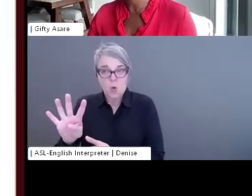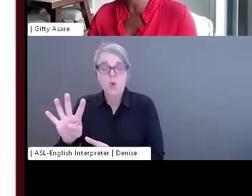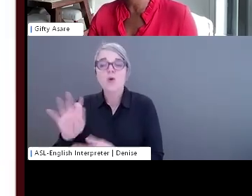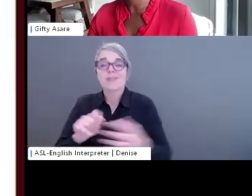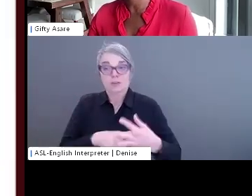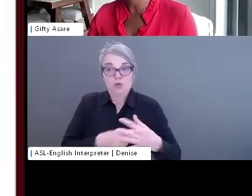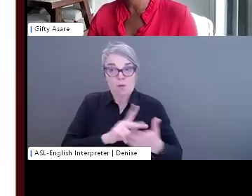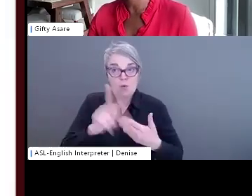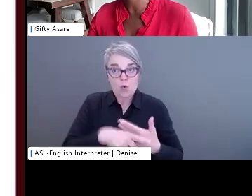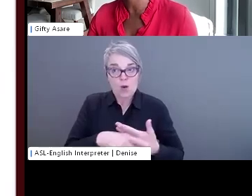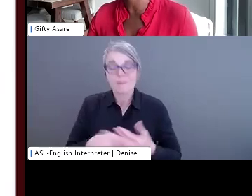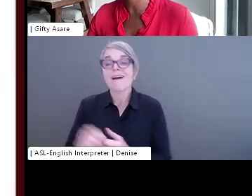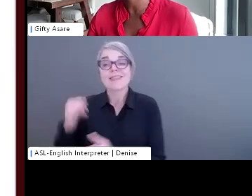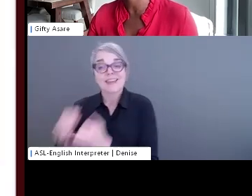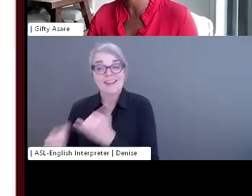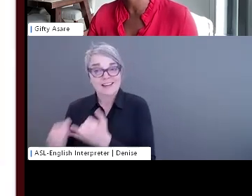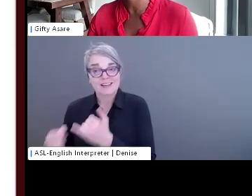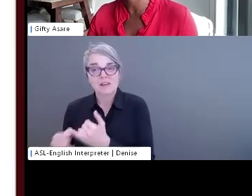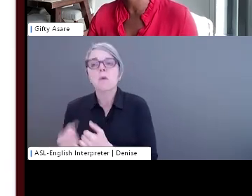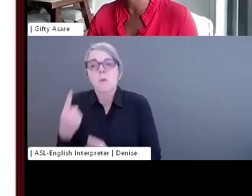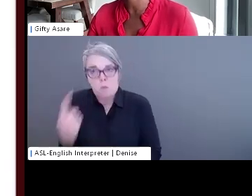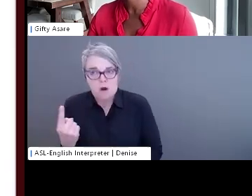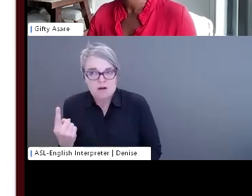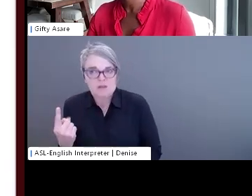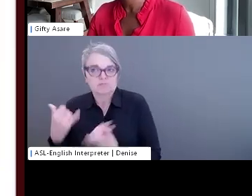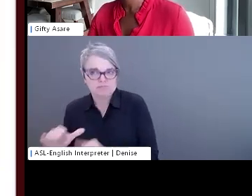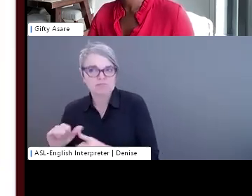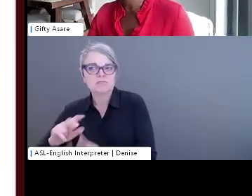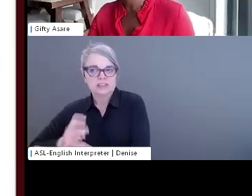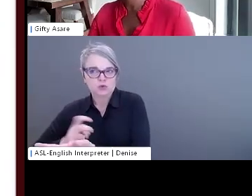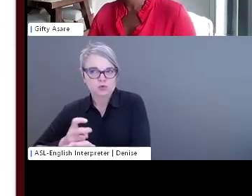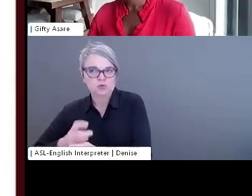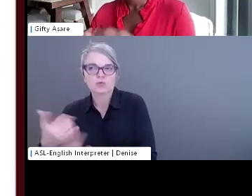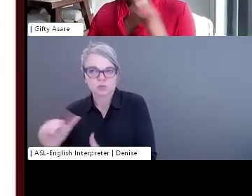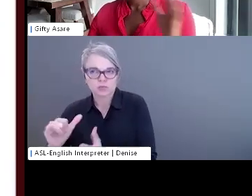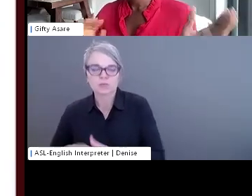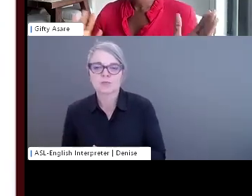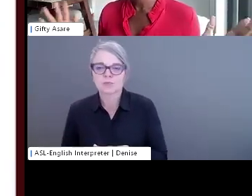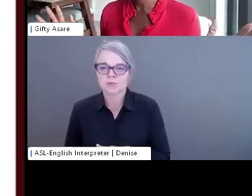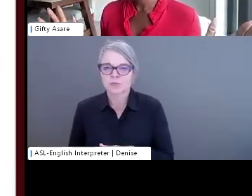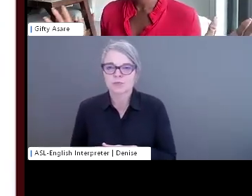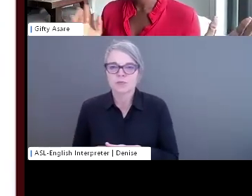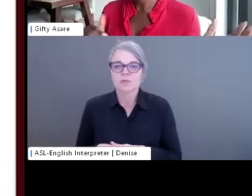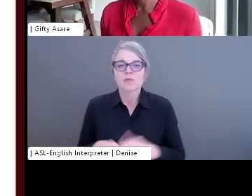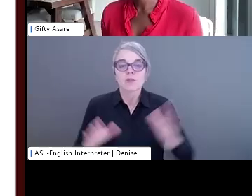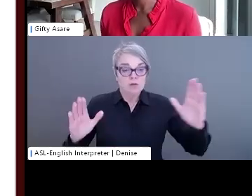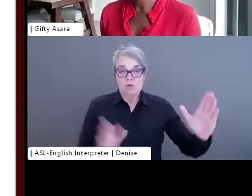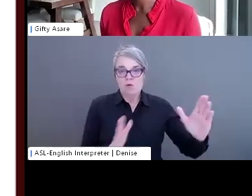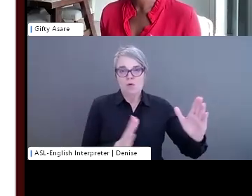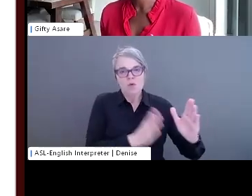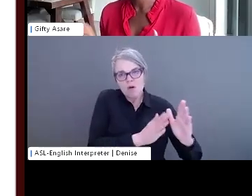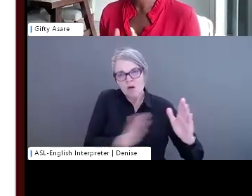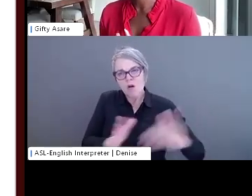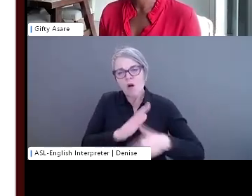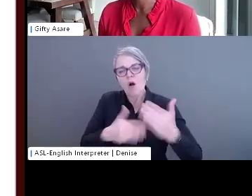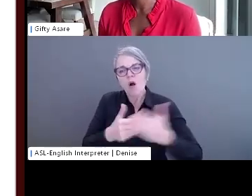of the program, 1 survivor shared that they were still experiencing seizures. And so across all of the